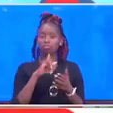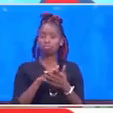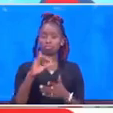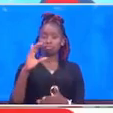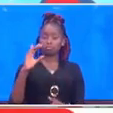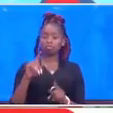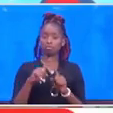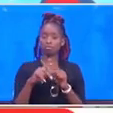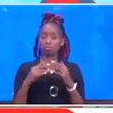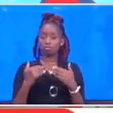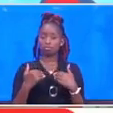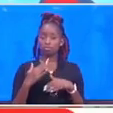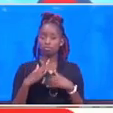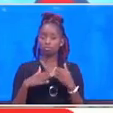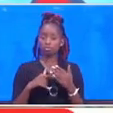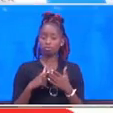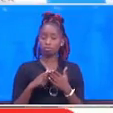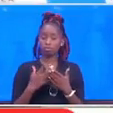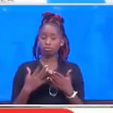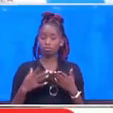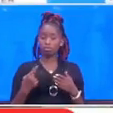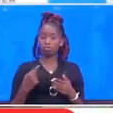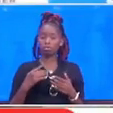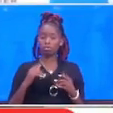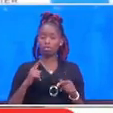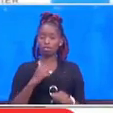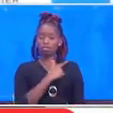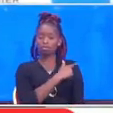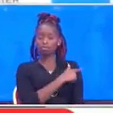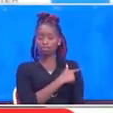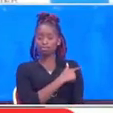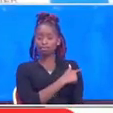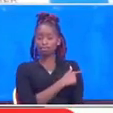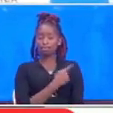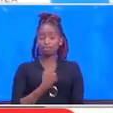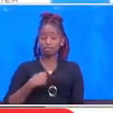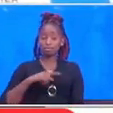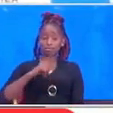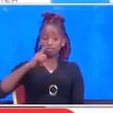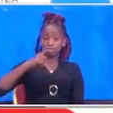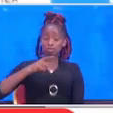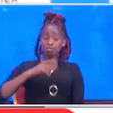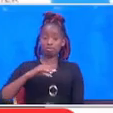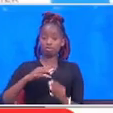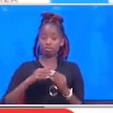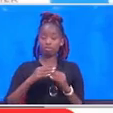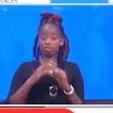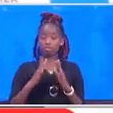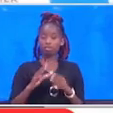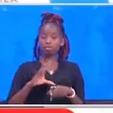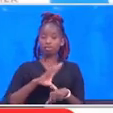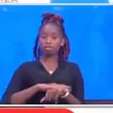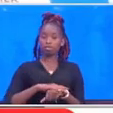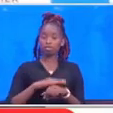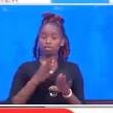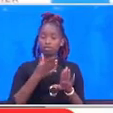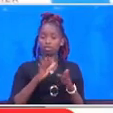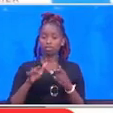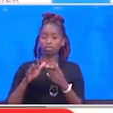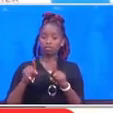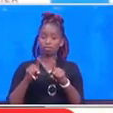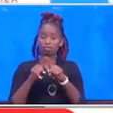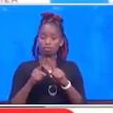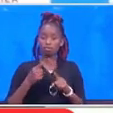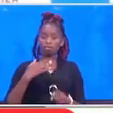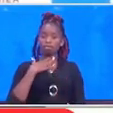inakuaga, leo hatukuwa na bahati. Somehow we didn't create as much scoring chances as we would like.